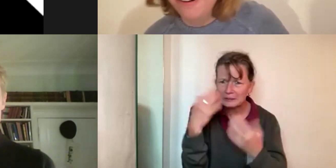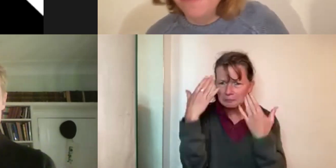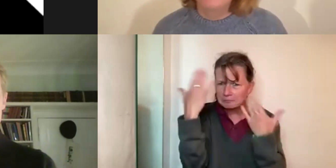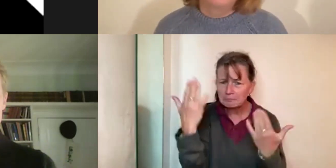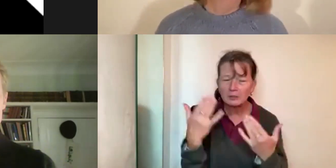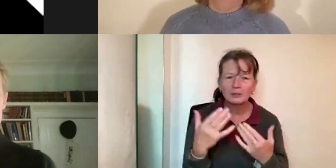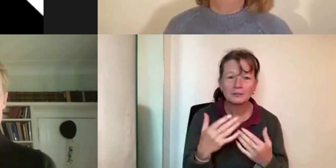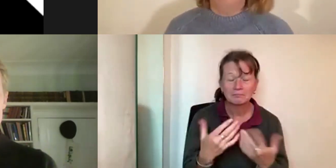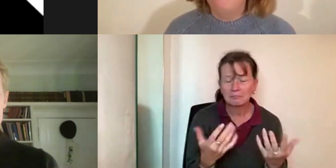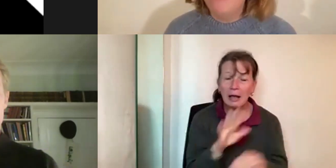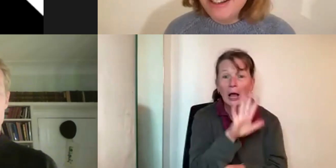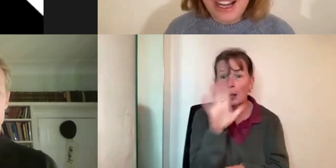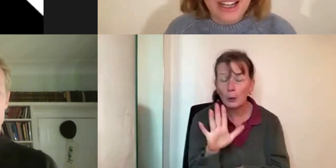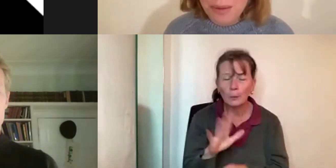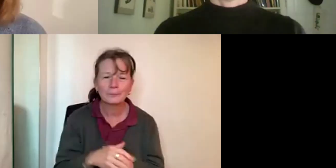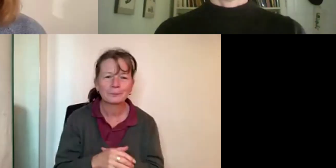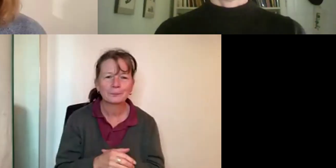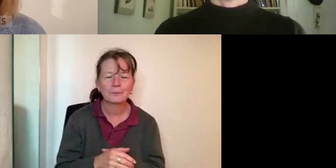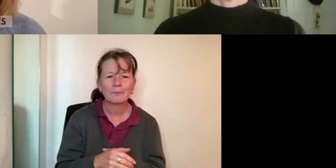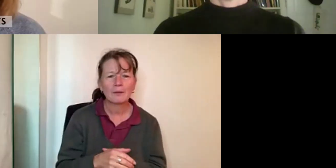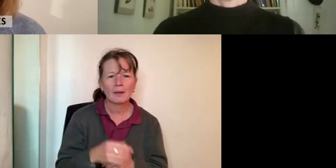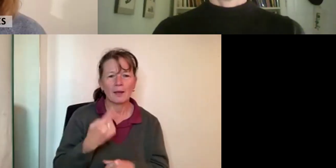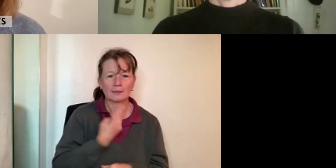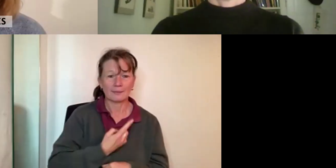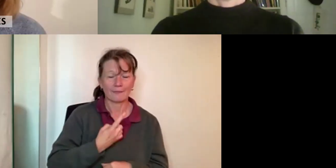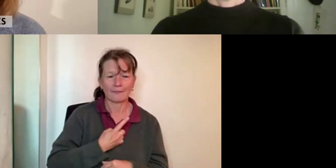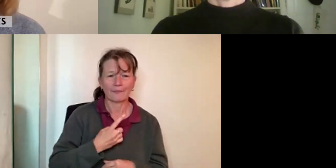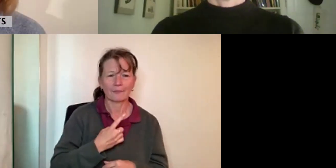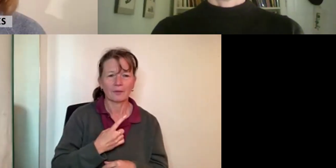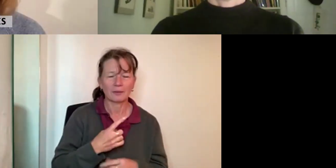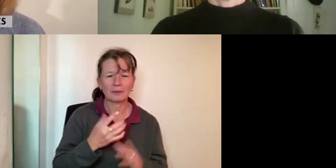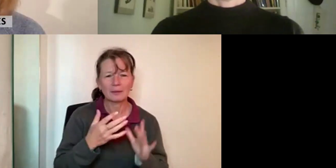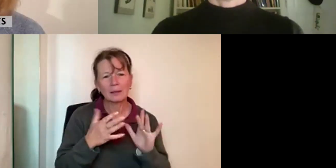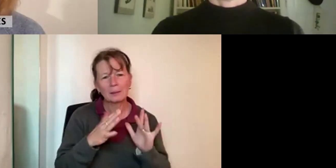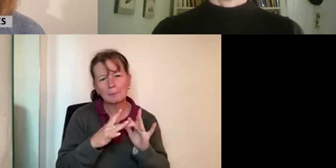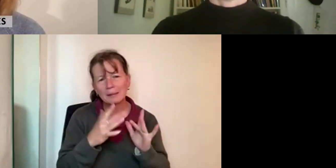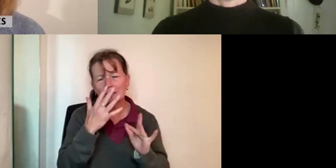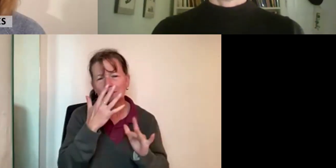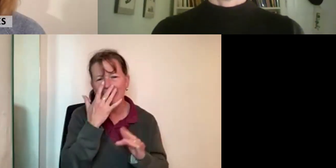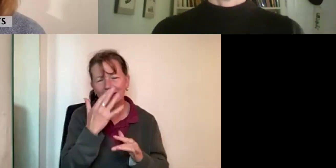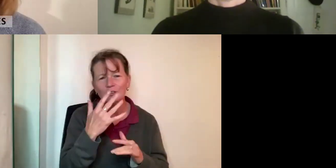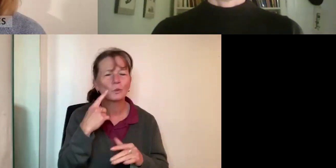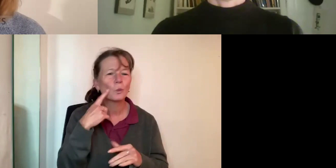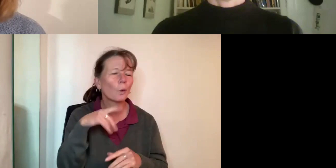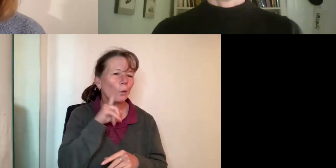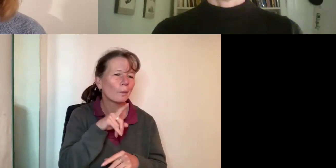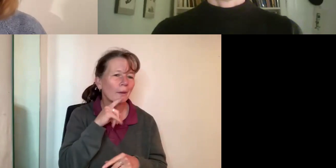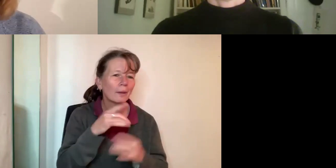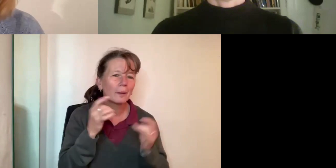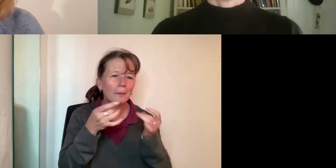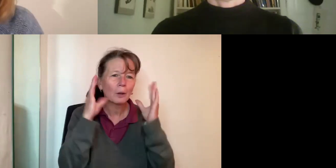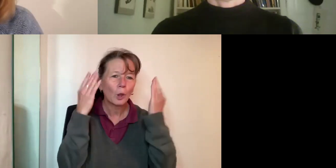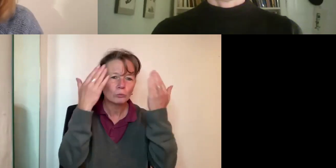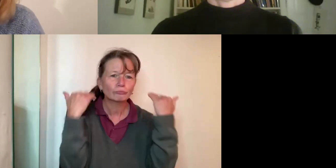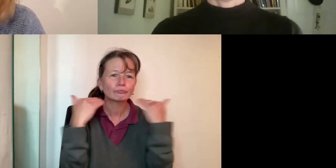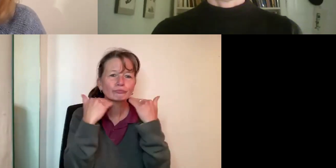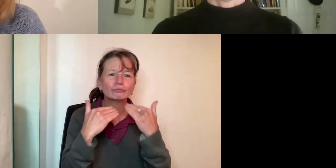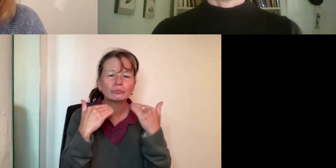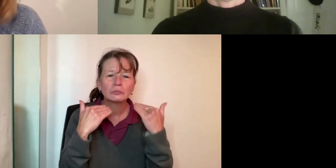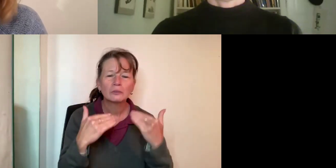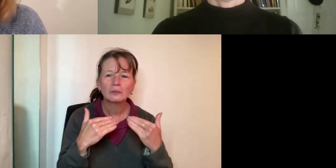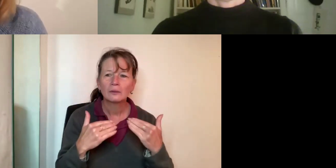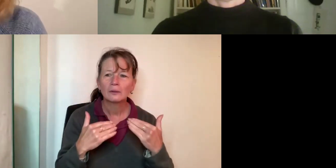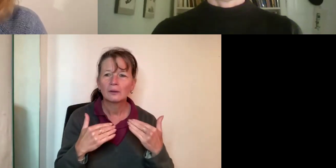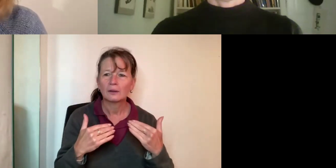And I am a middle-aged white woman with blonde bobbed hair,